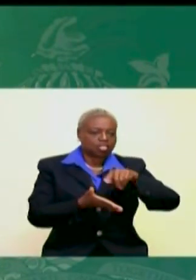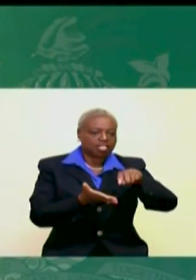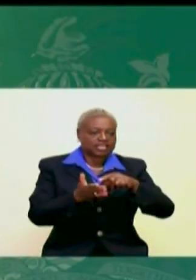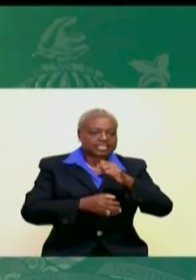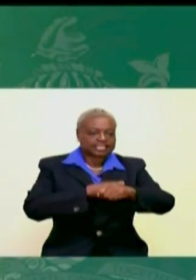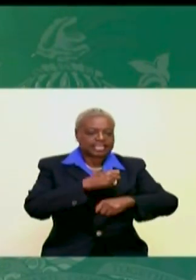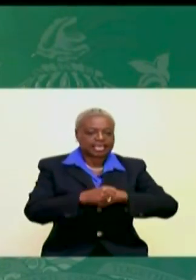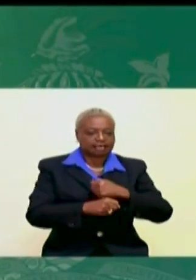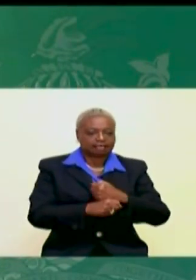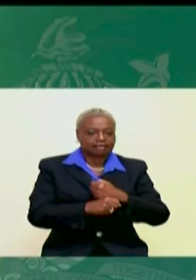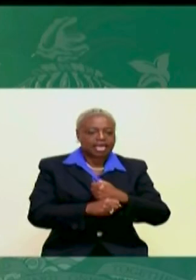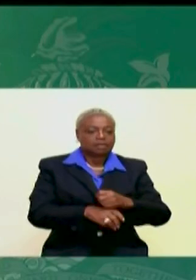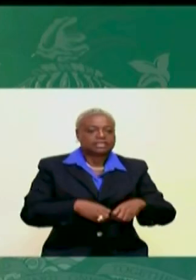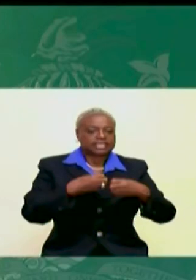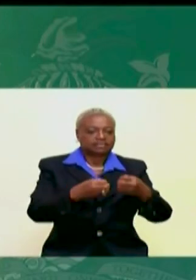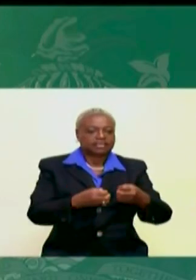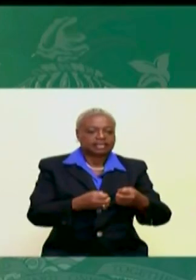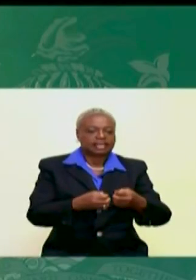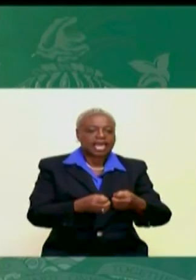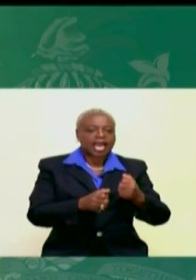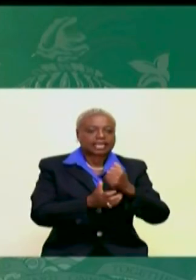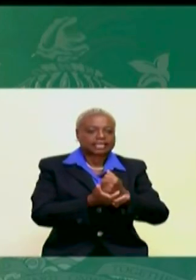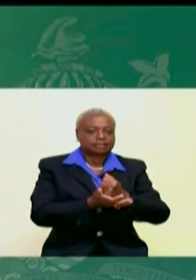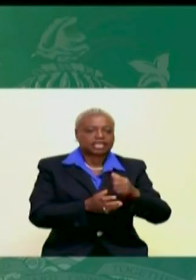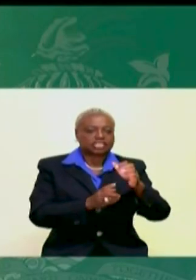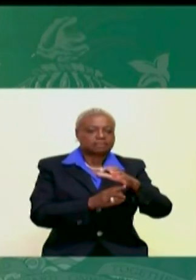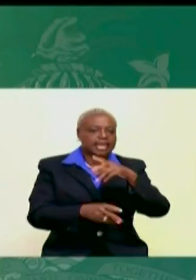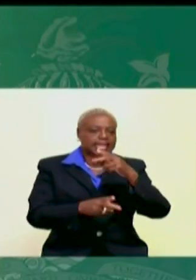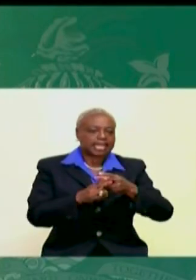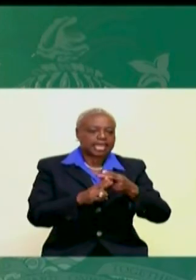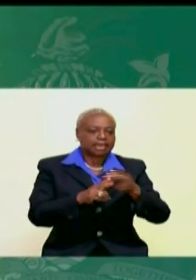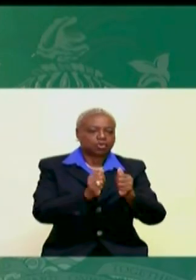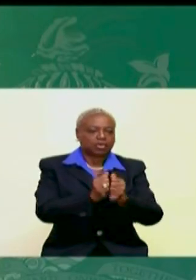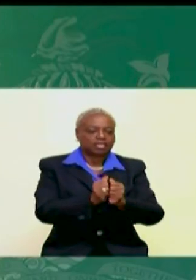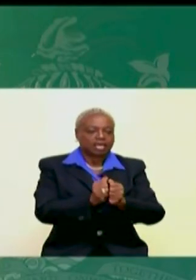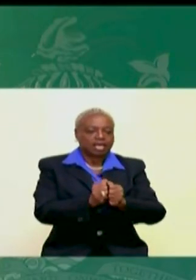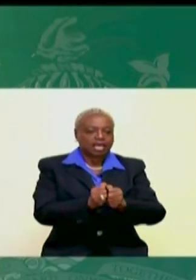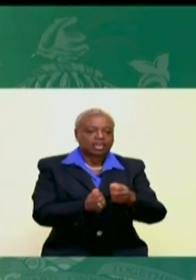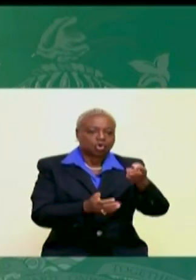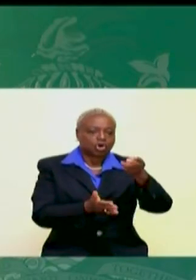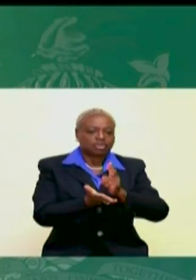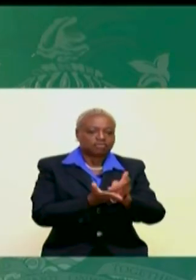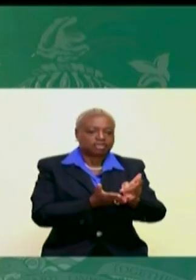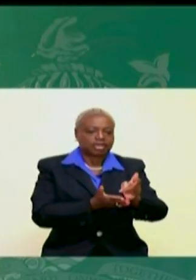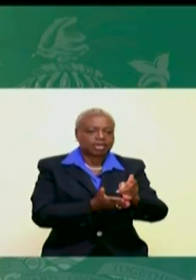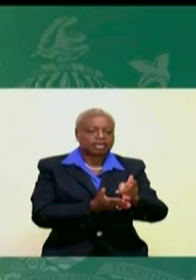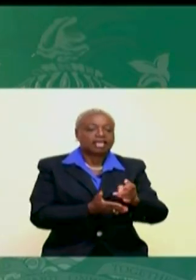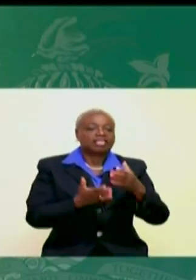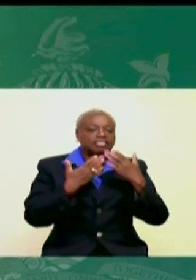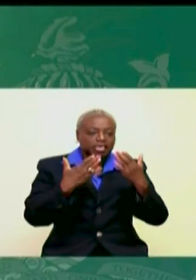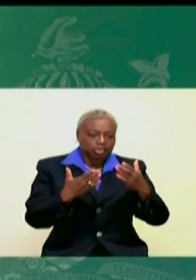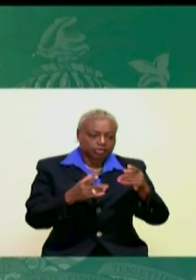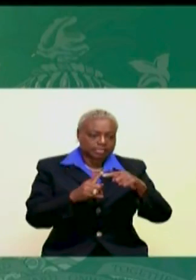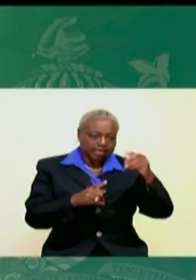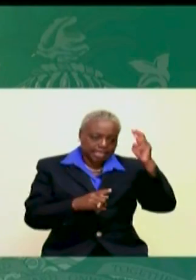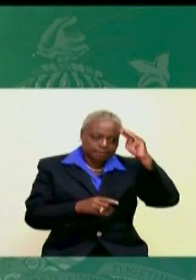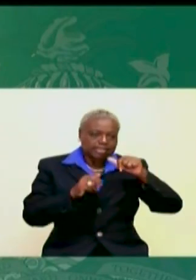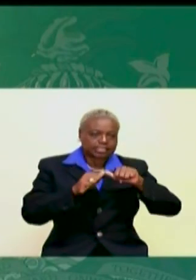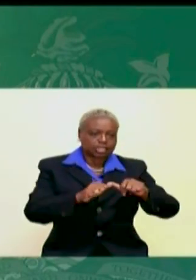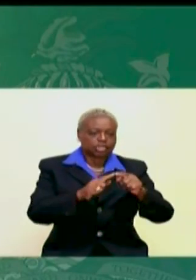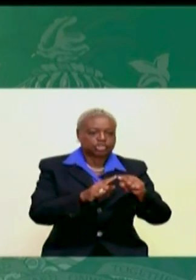awarded academic achievement and also named with an honorary mention, congratulations to him and continue to do